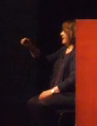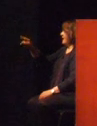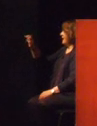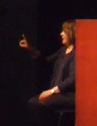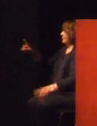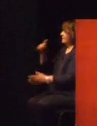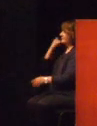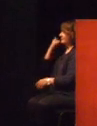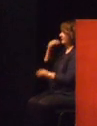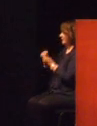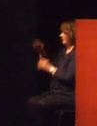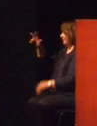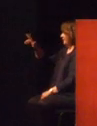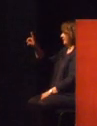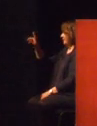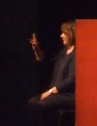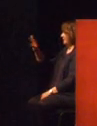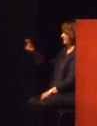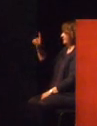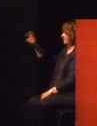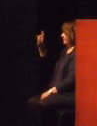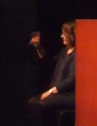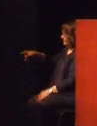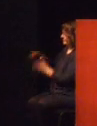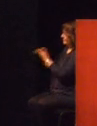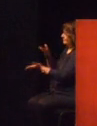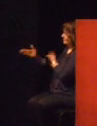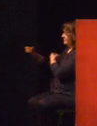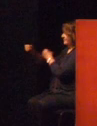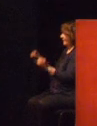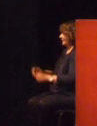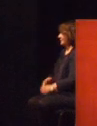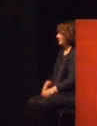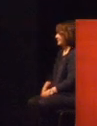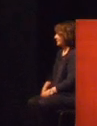Extension 3192, and she's in the Vice President of Student Services Office.